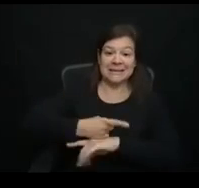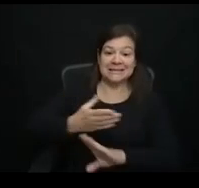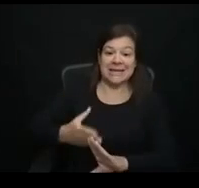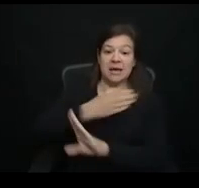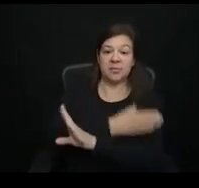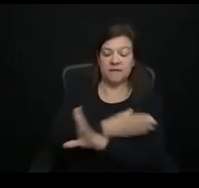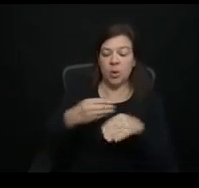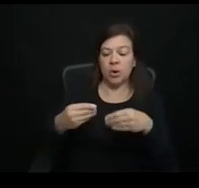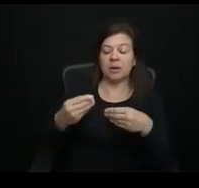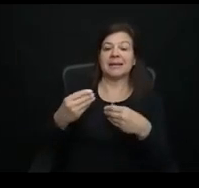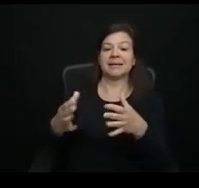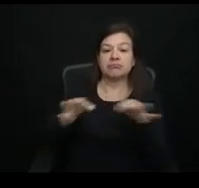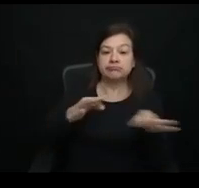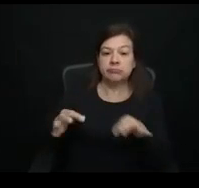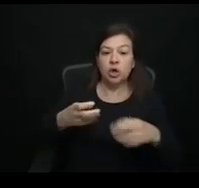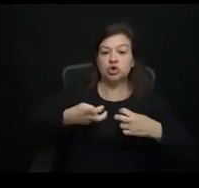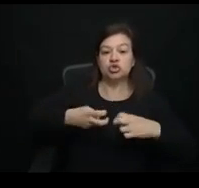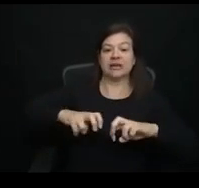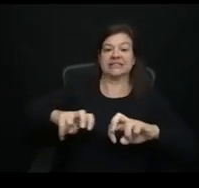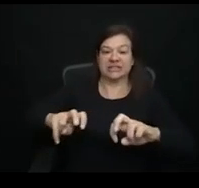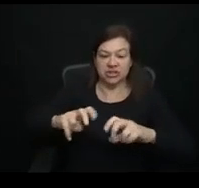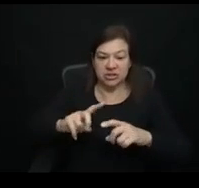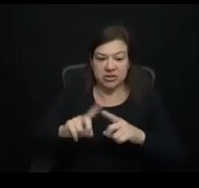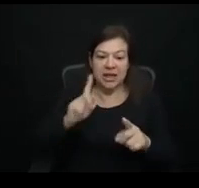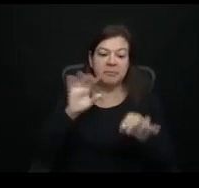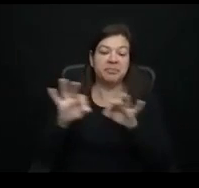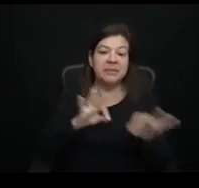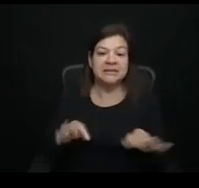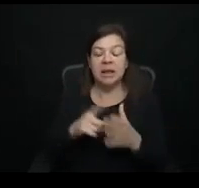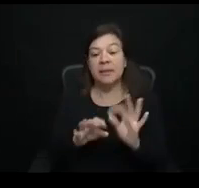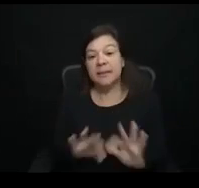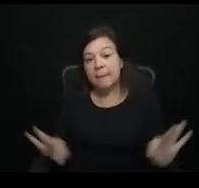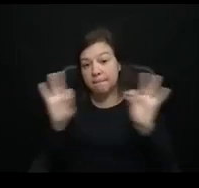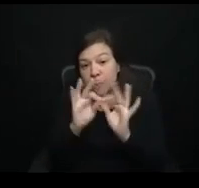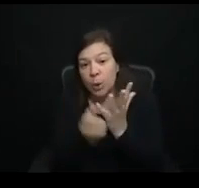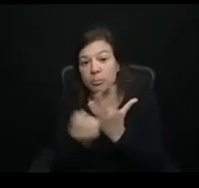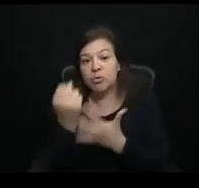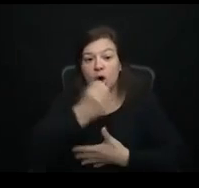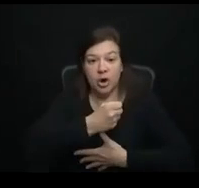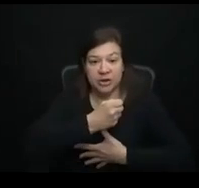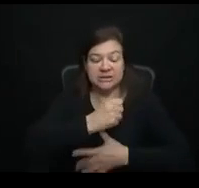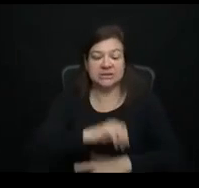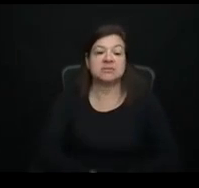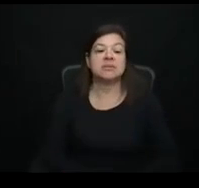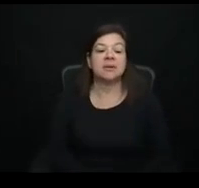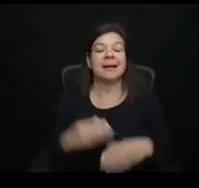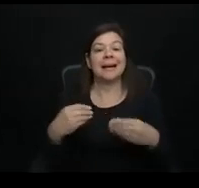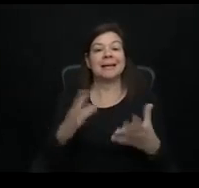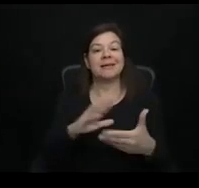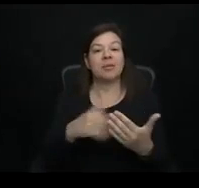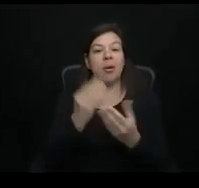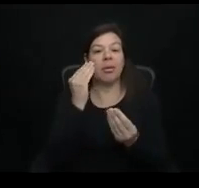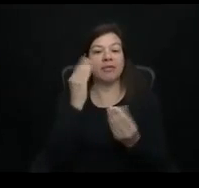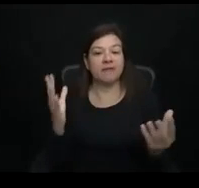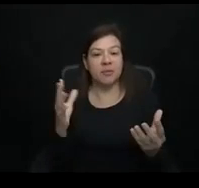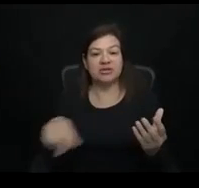them a transition. Once again, express what the important priorities are, and give them all the information so they can have a